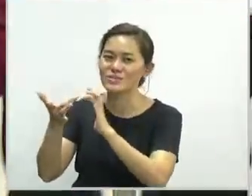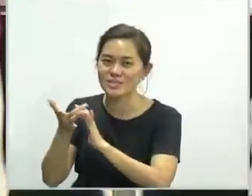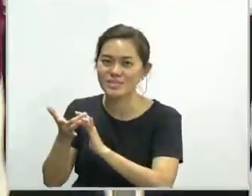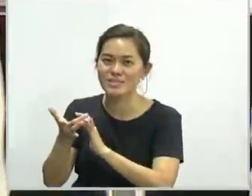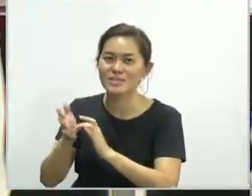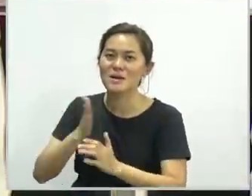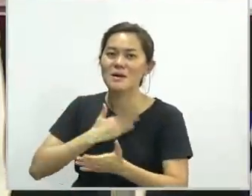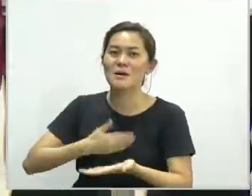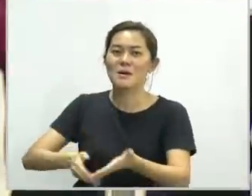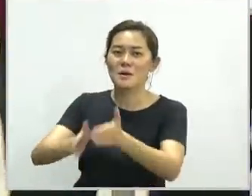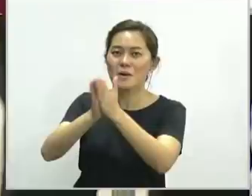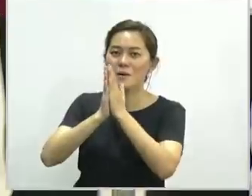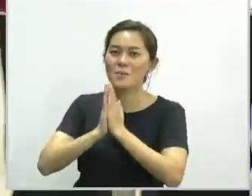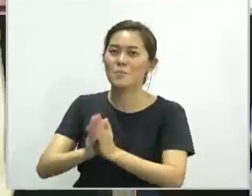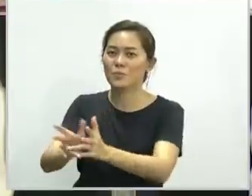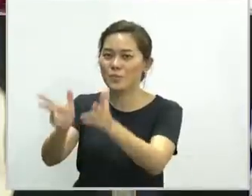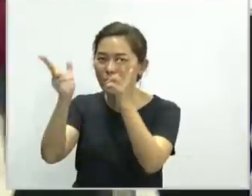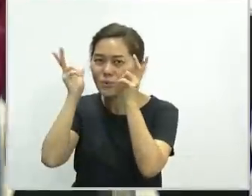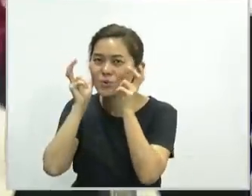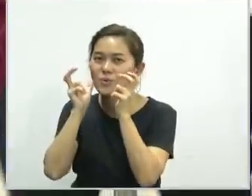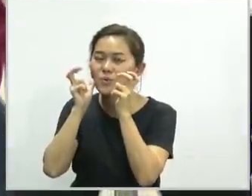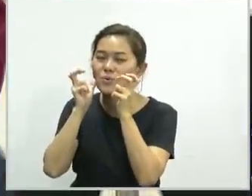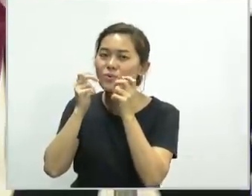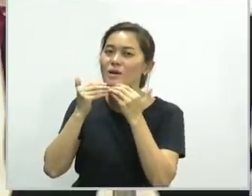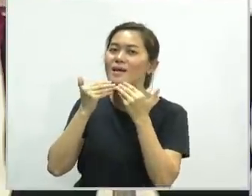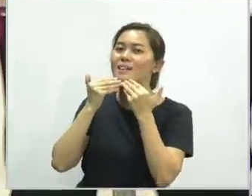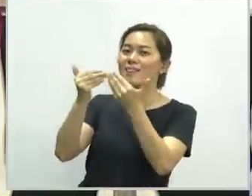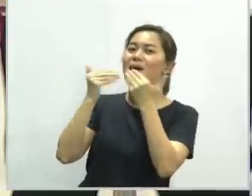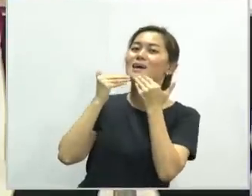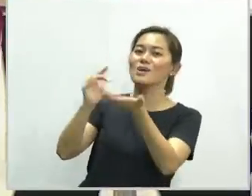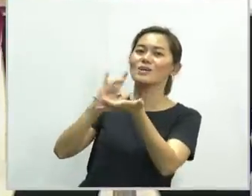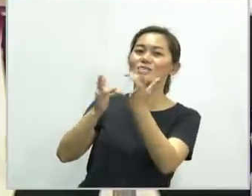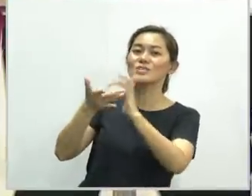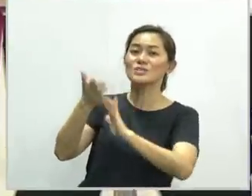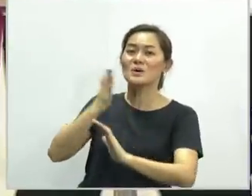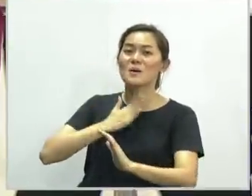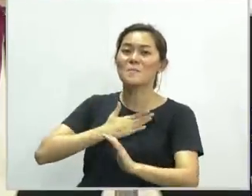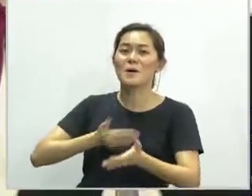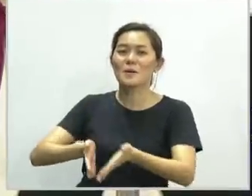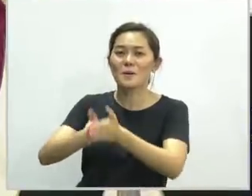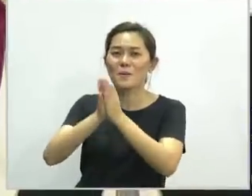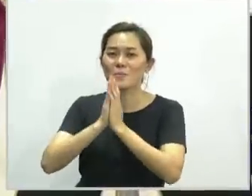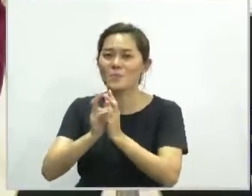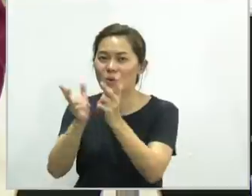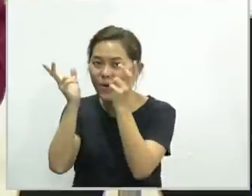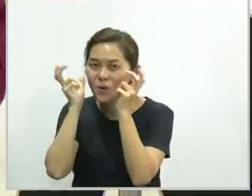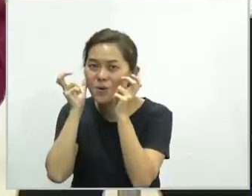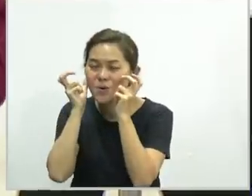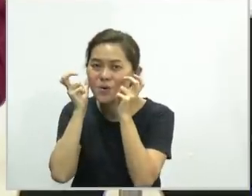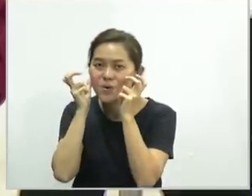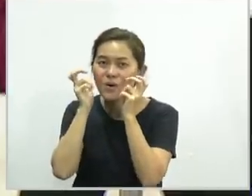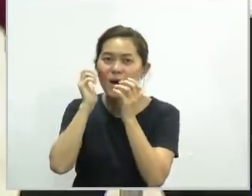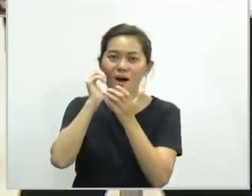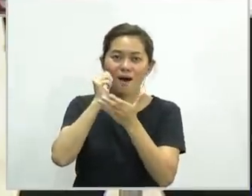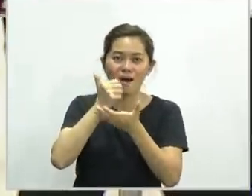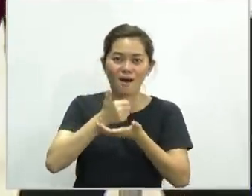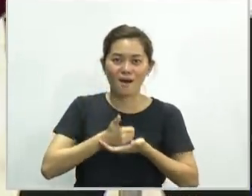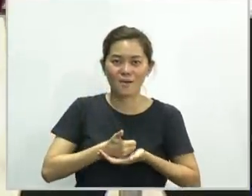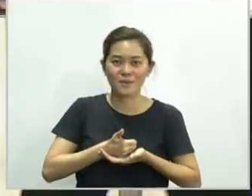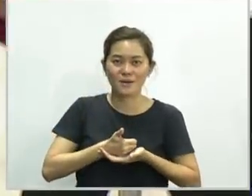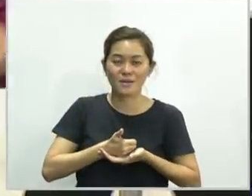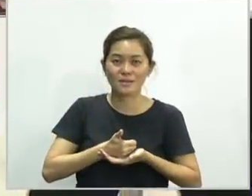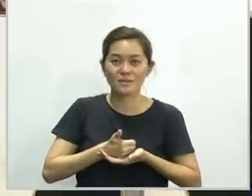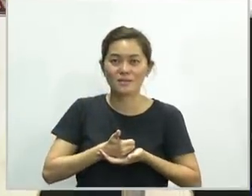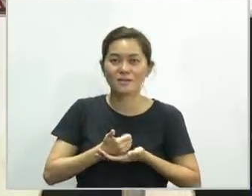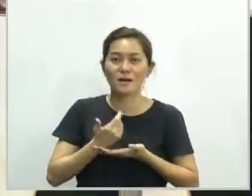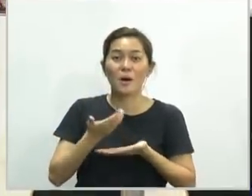hearing my prayer. Thank you, Jesus, for hearing my prayer. Amen. A prayer for